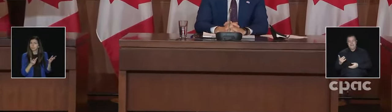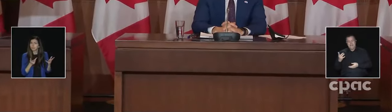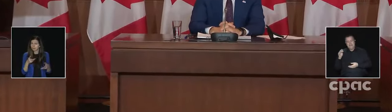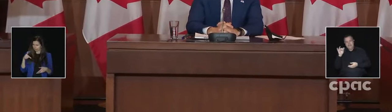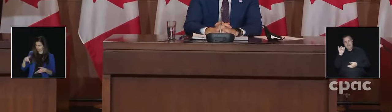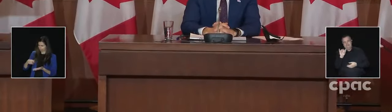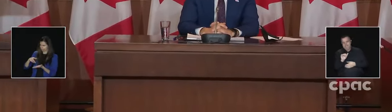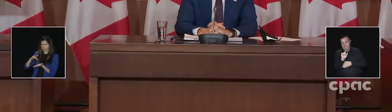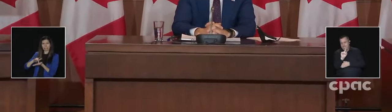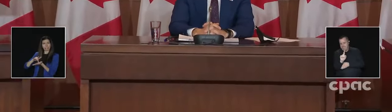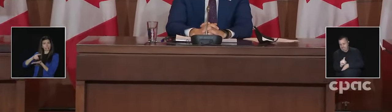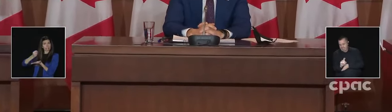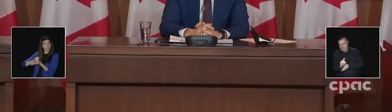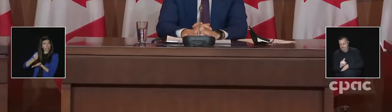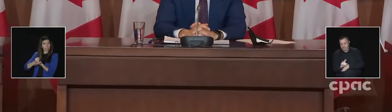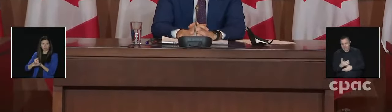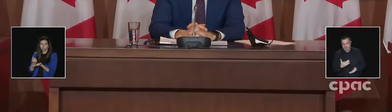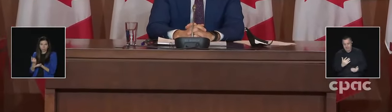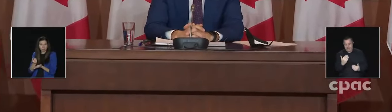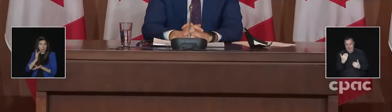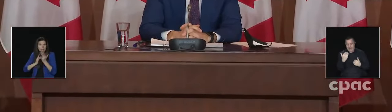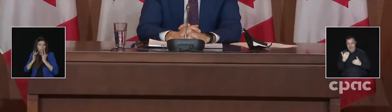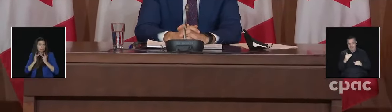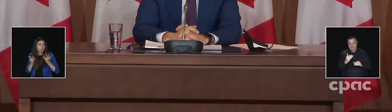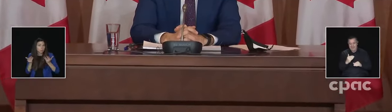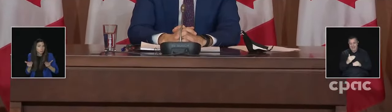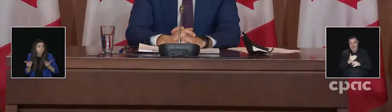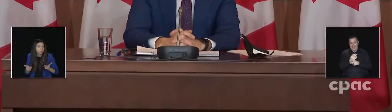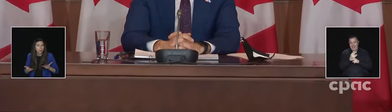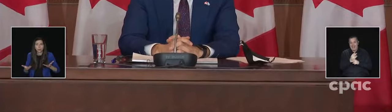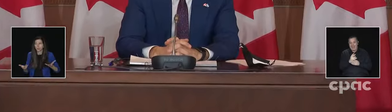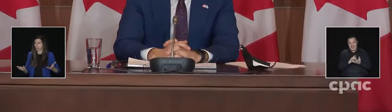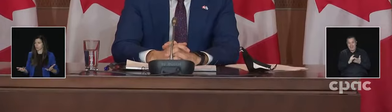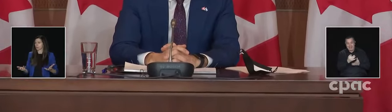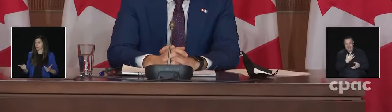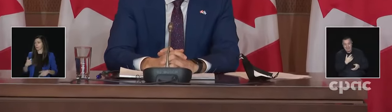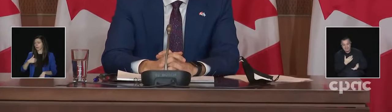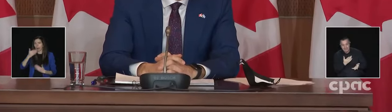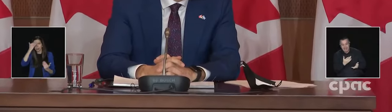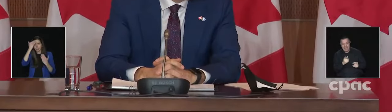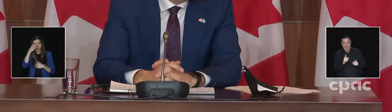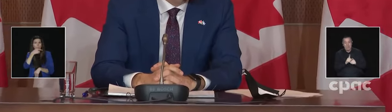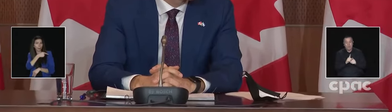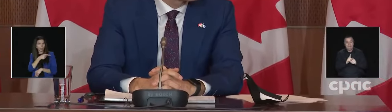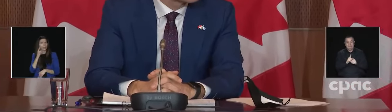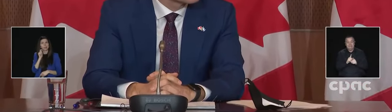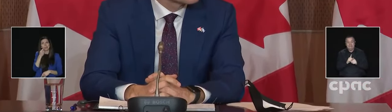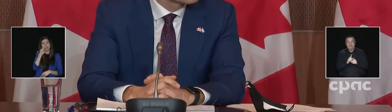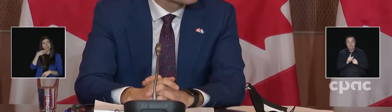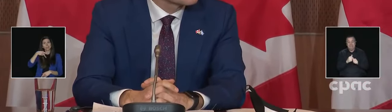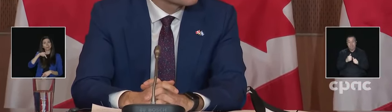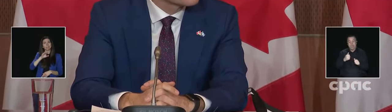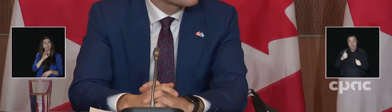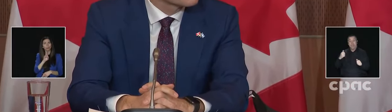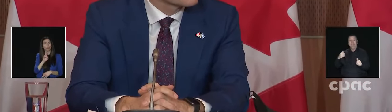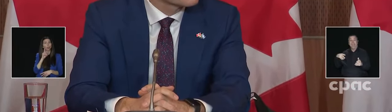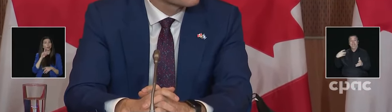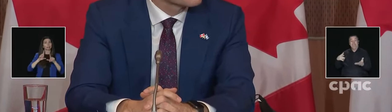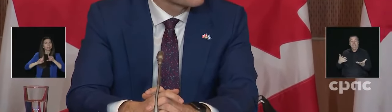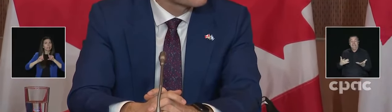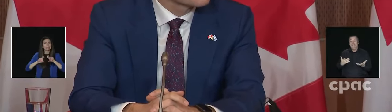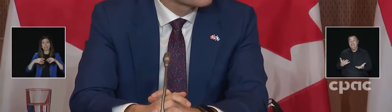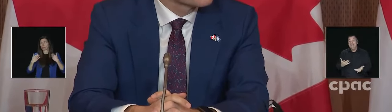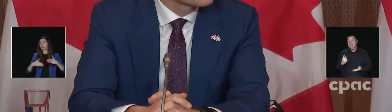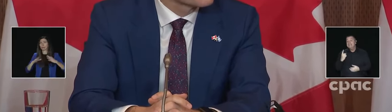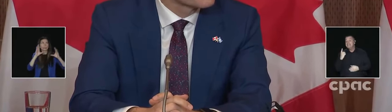of this treatment on its way, a million courses, and given the backlog in PCR testing, the difficulty to get that test, and given that